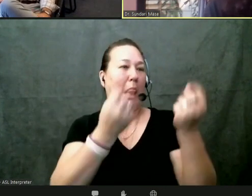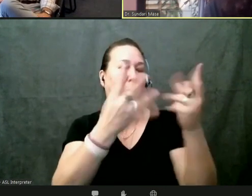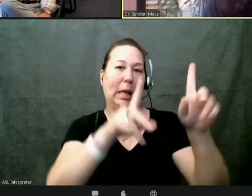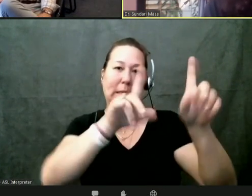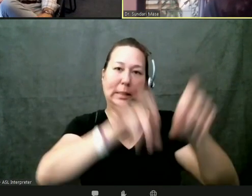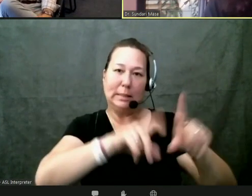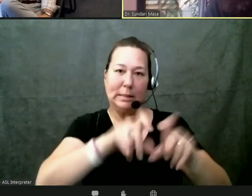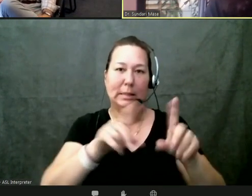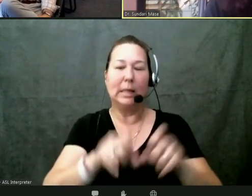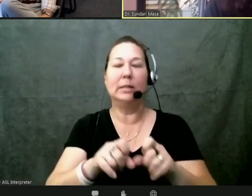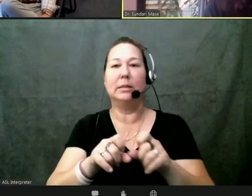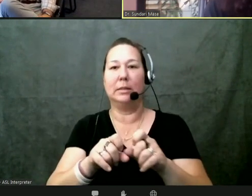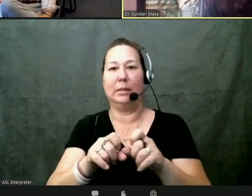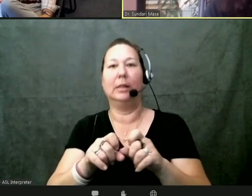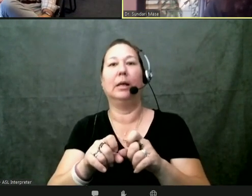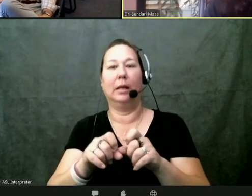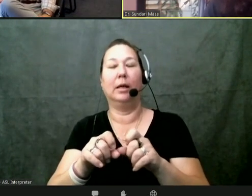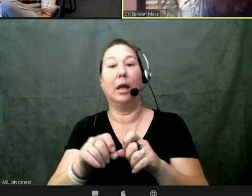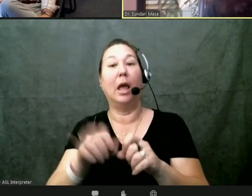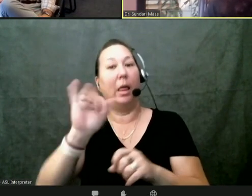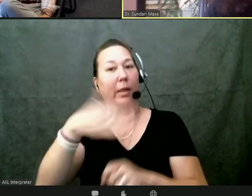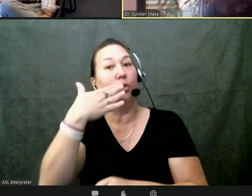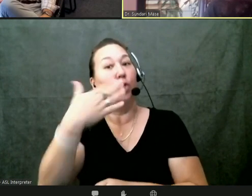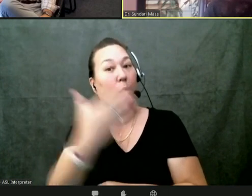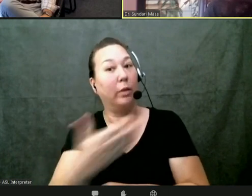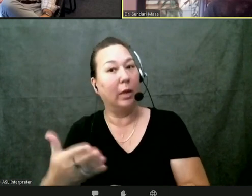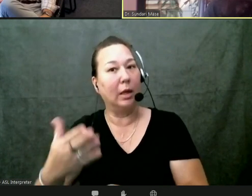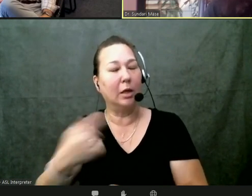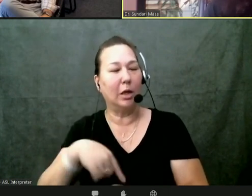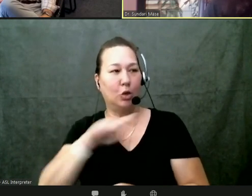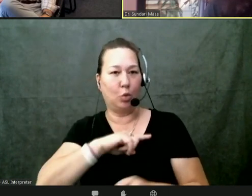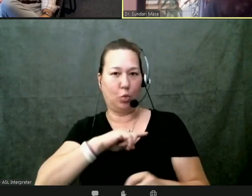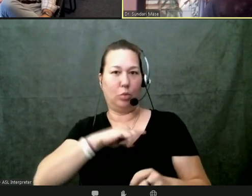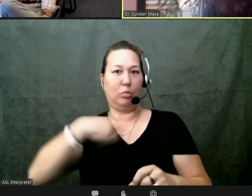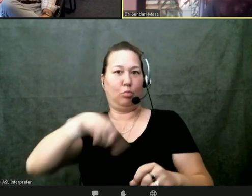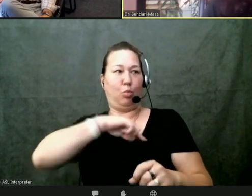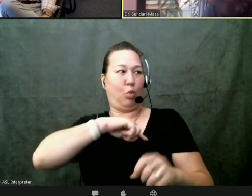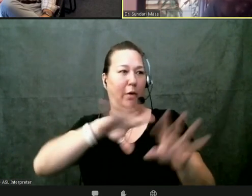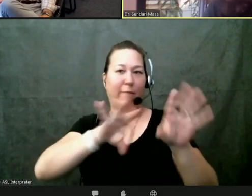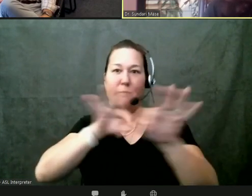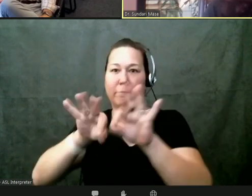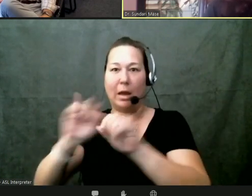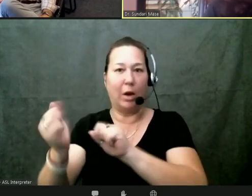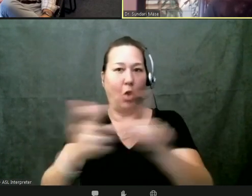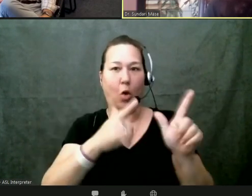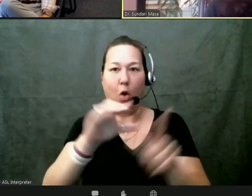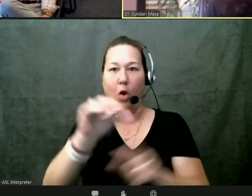specifically. And that's actually a really good thing because we're finding all of our cases. So that does